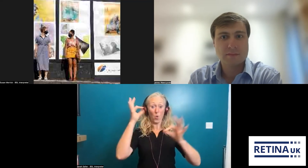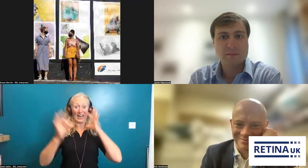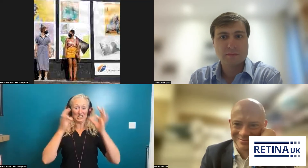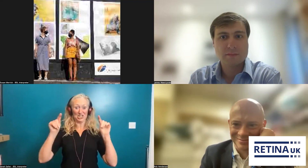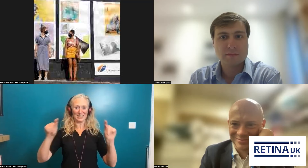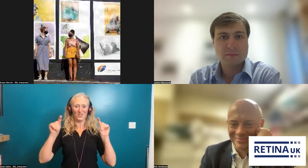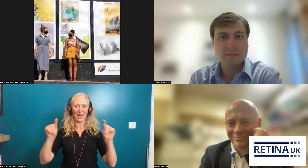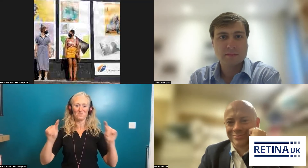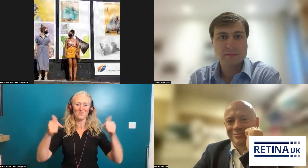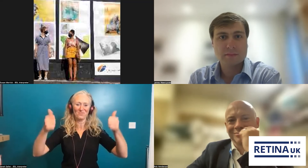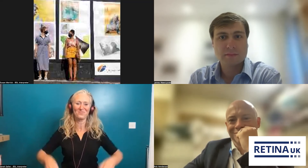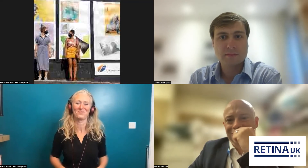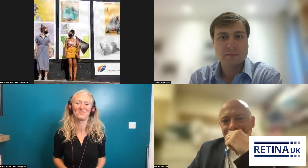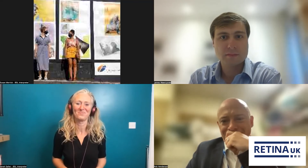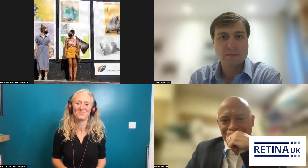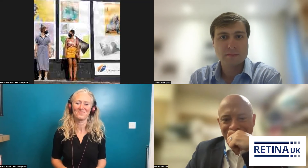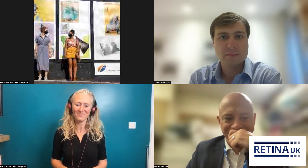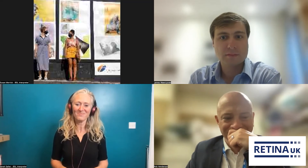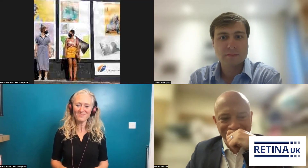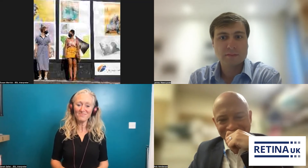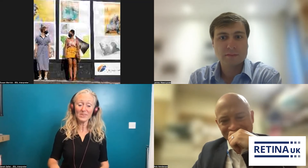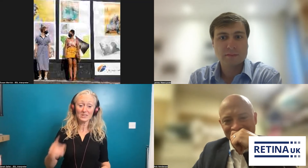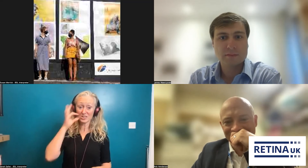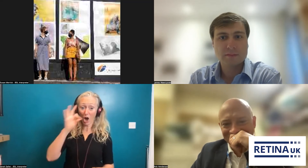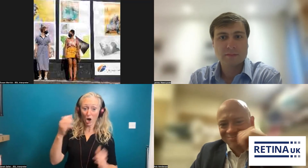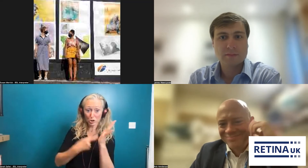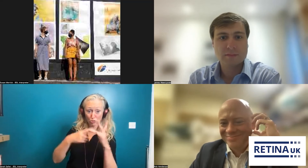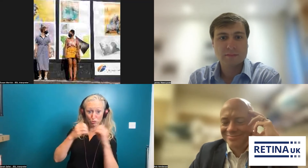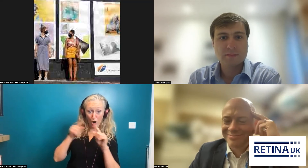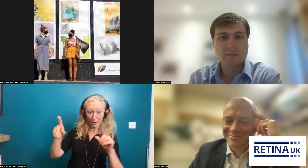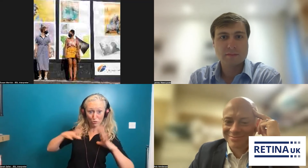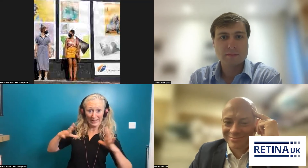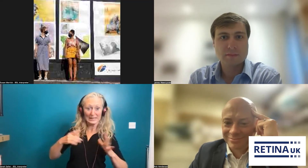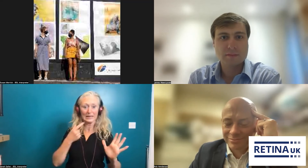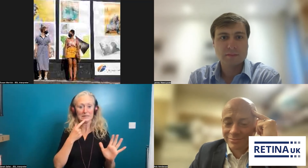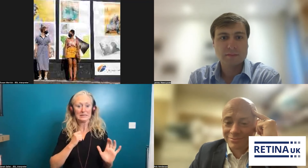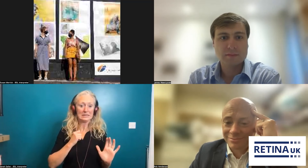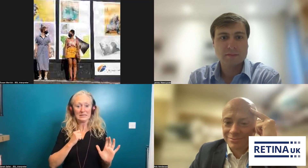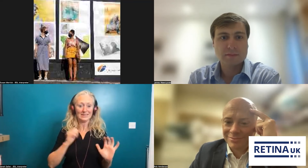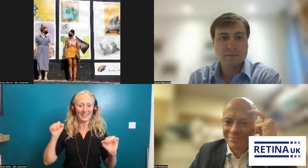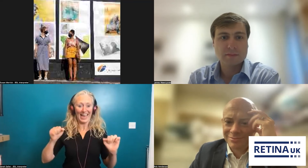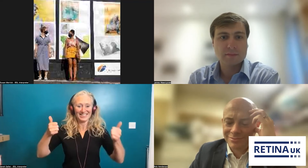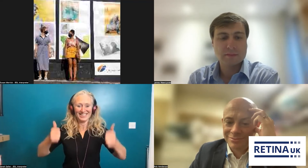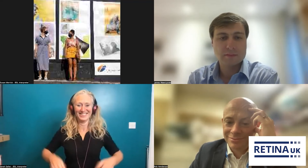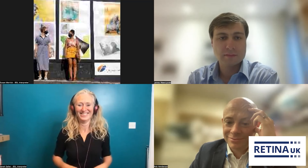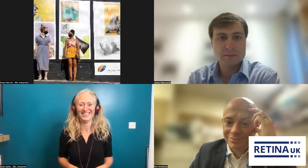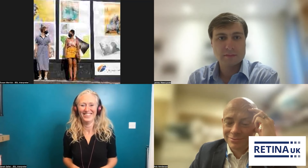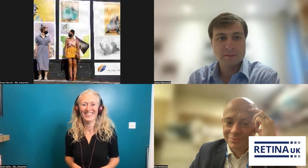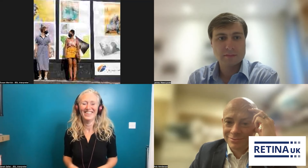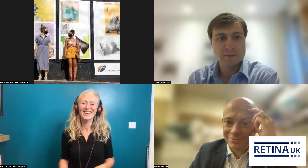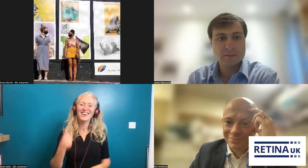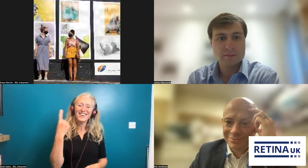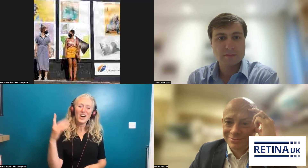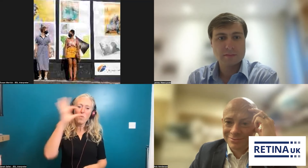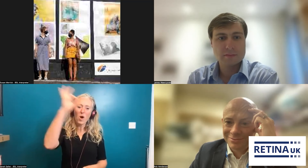to this session. So Rob, if you're ready. Mm-hmm. Okay. One of the questions is